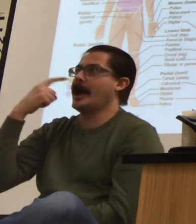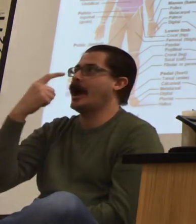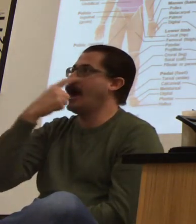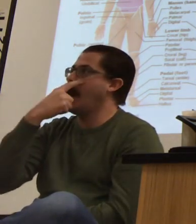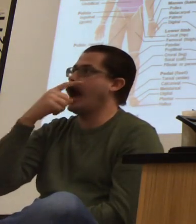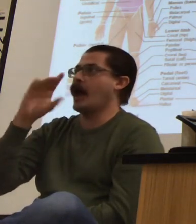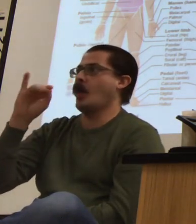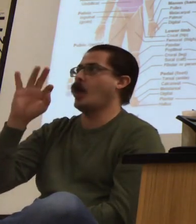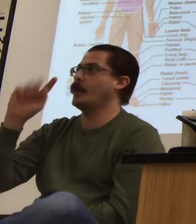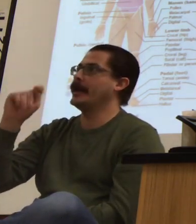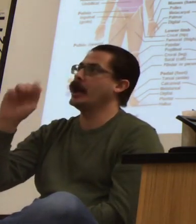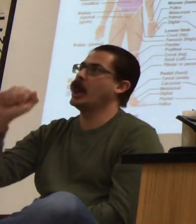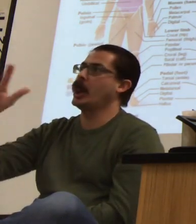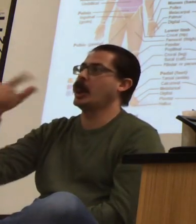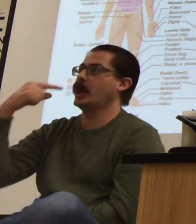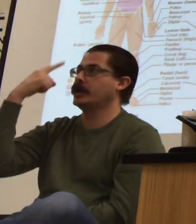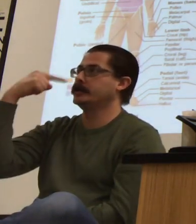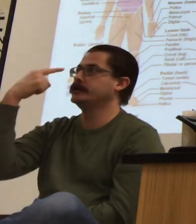When you see orbital.